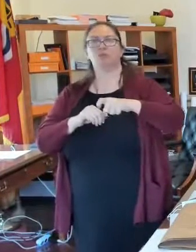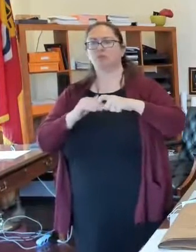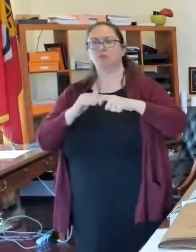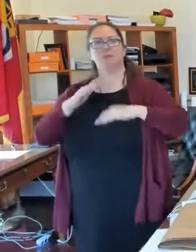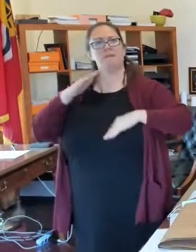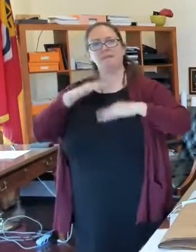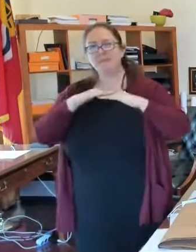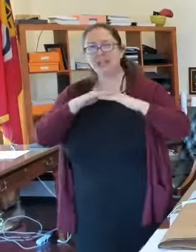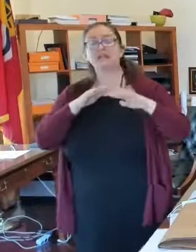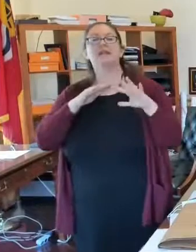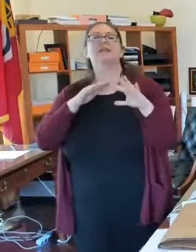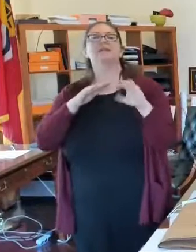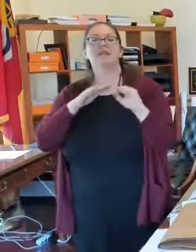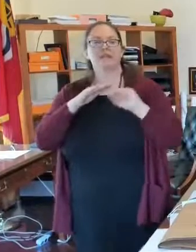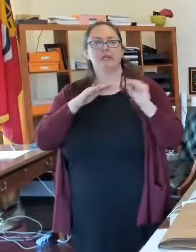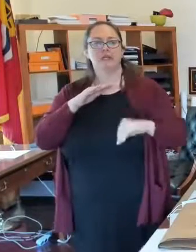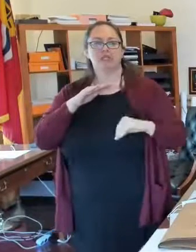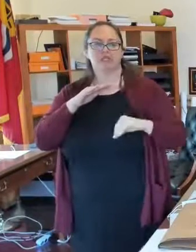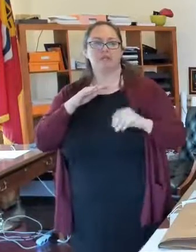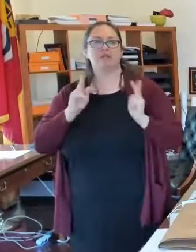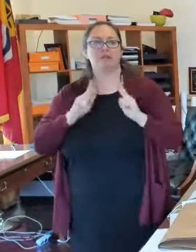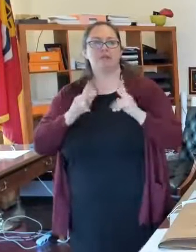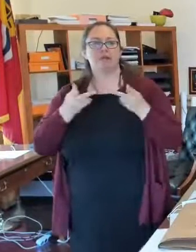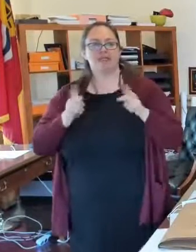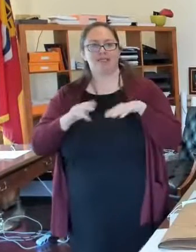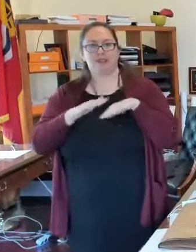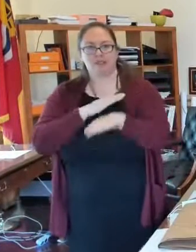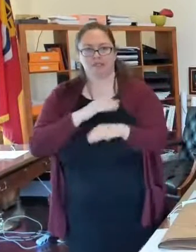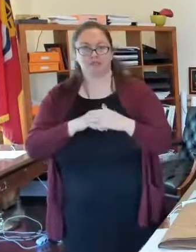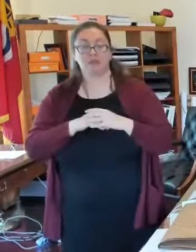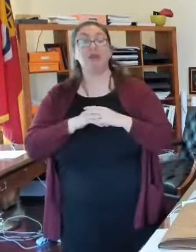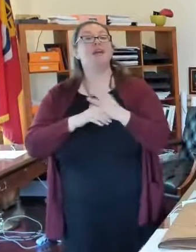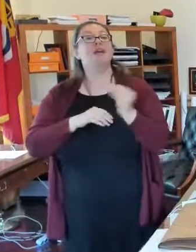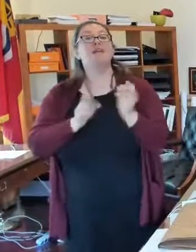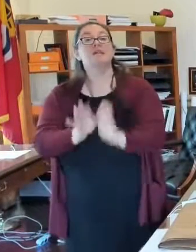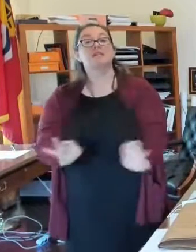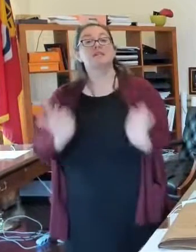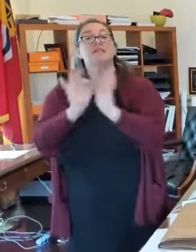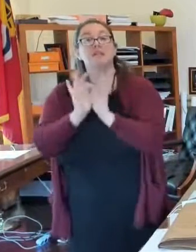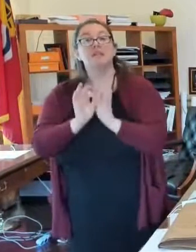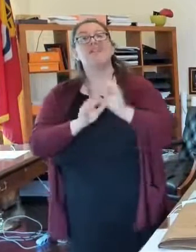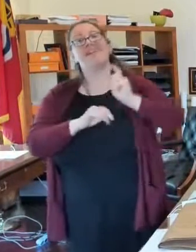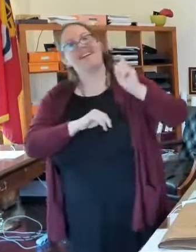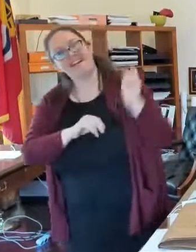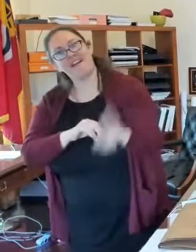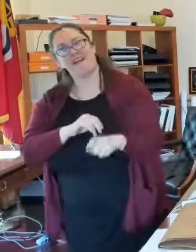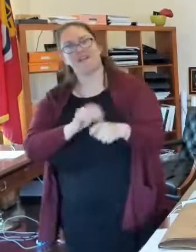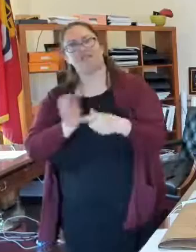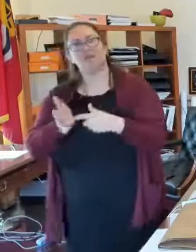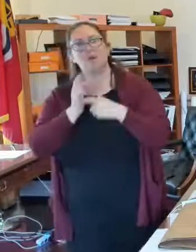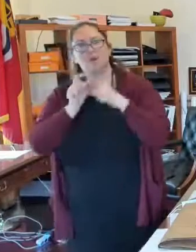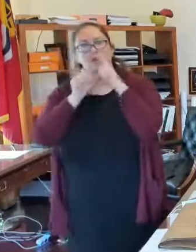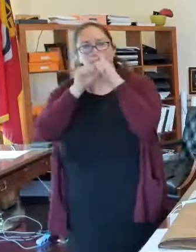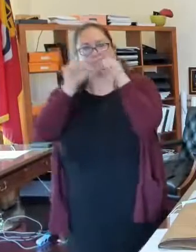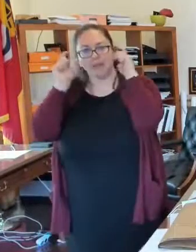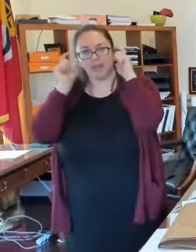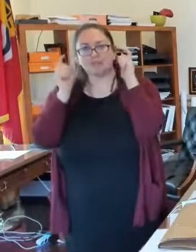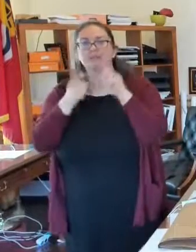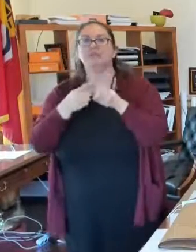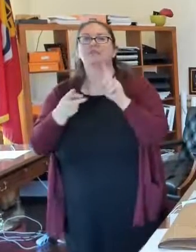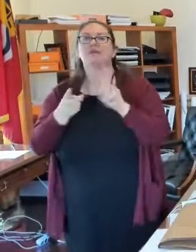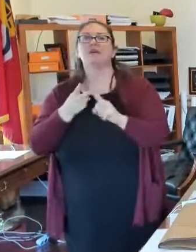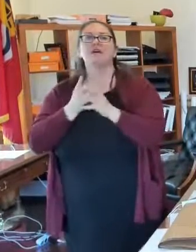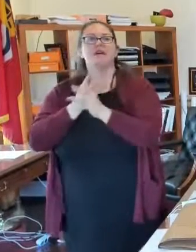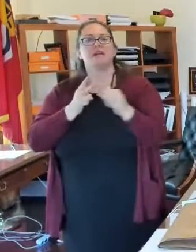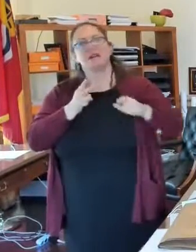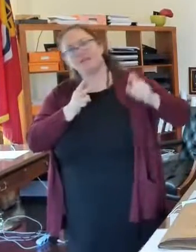50% occupancy, and this is very important, they have to require masks, and they have